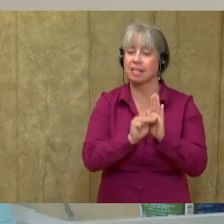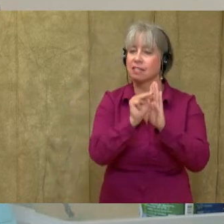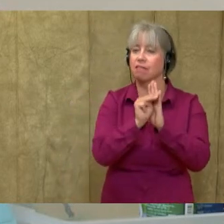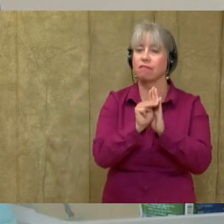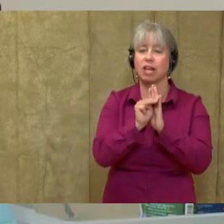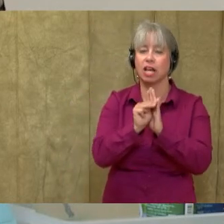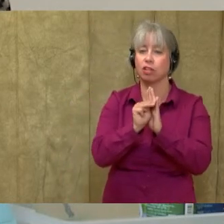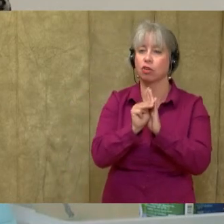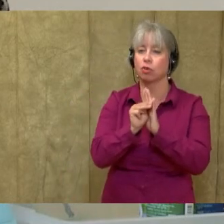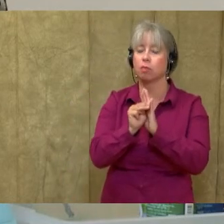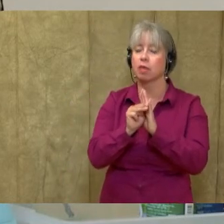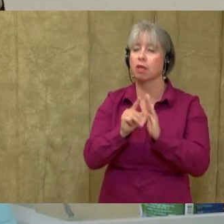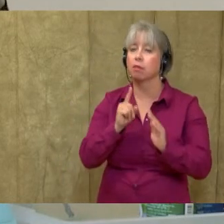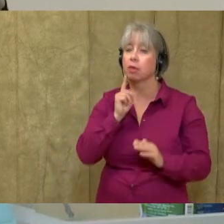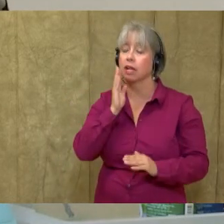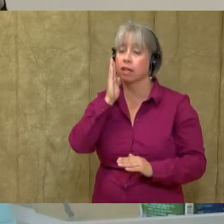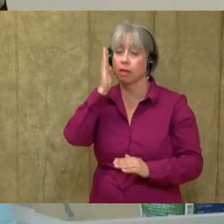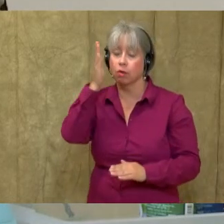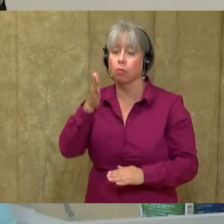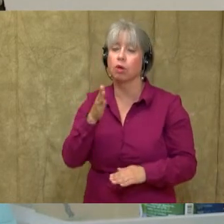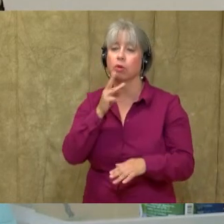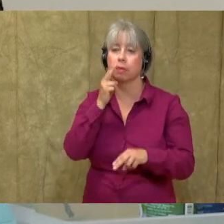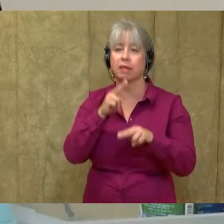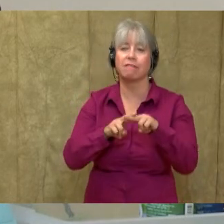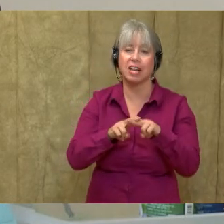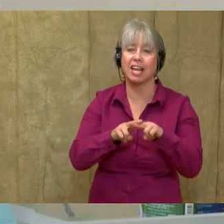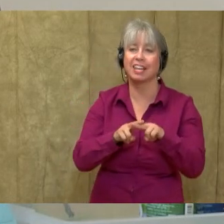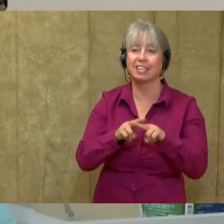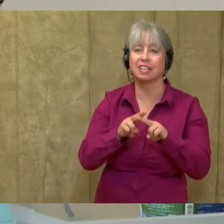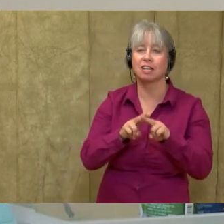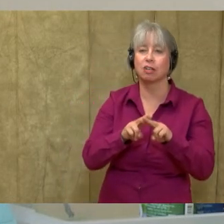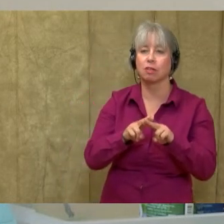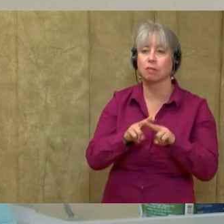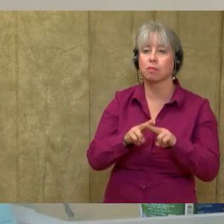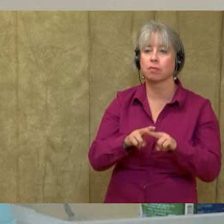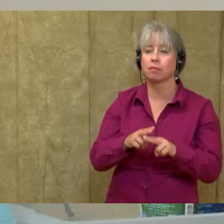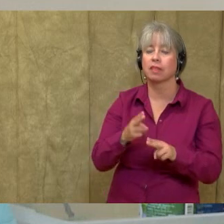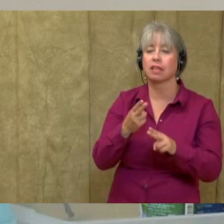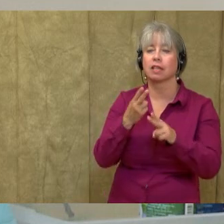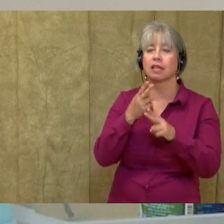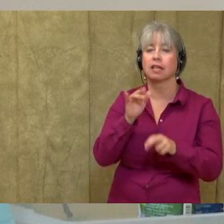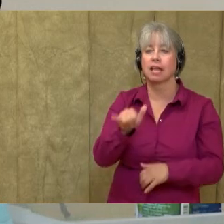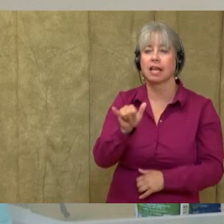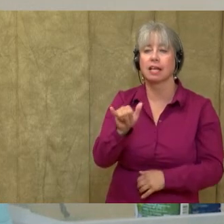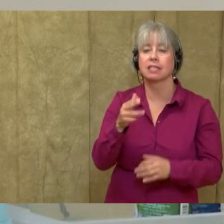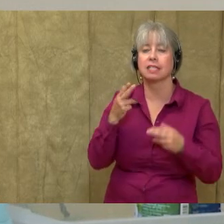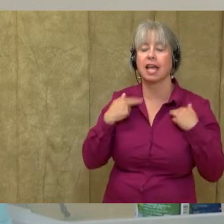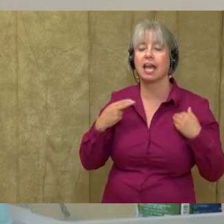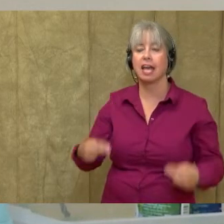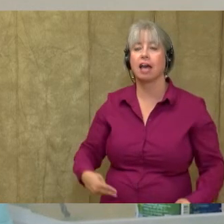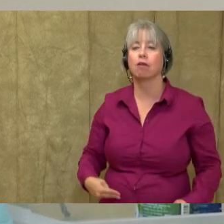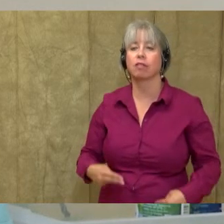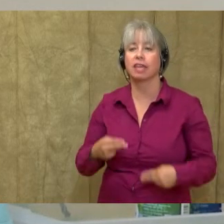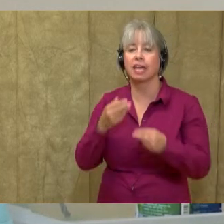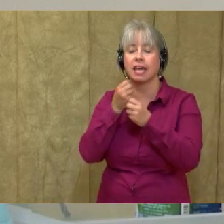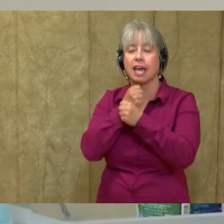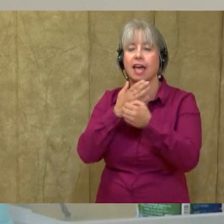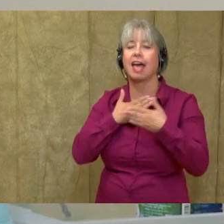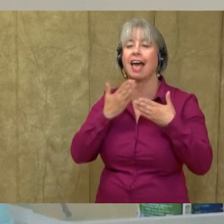in next week to learn about scatter plots, slope, and y-intercept. Hope you're staying healthy and happy. Bye, guys.